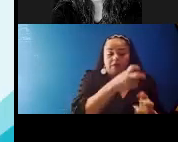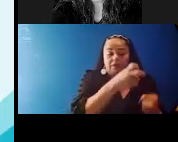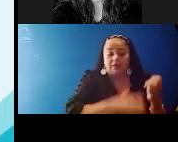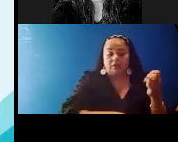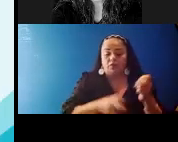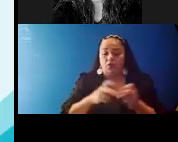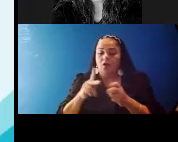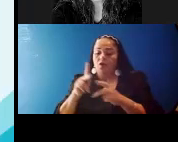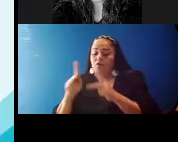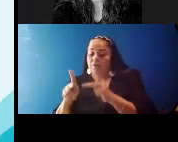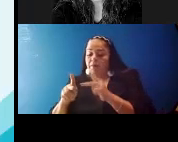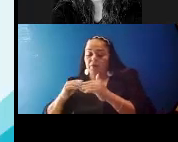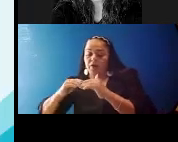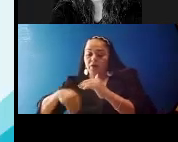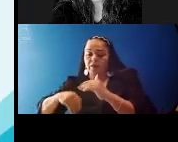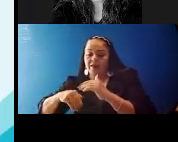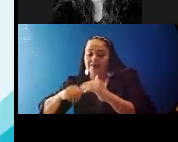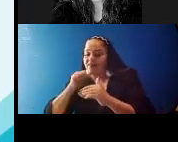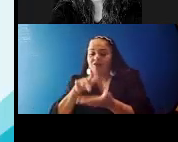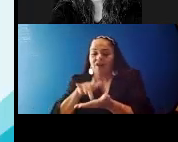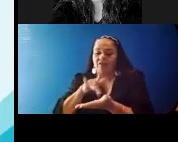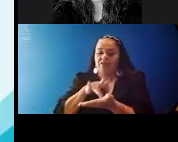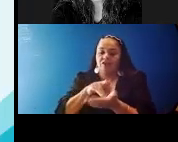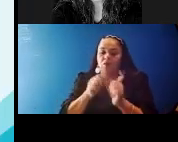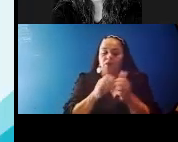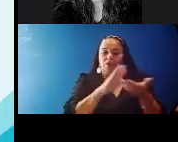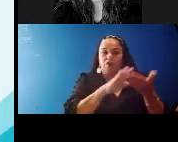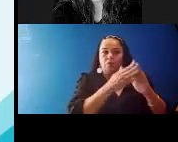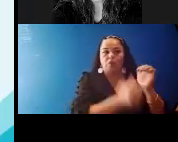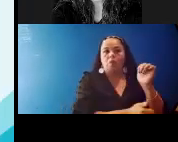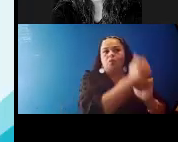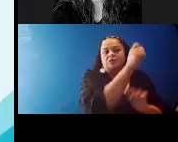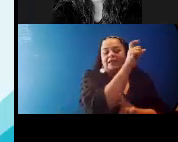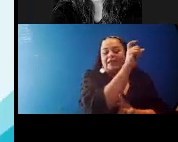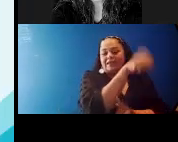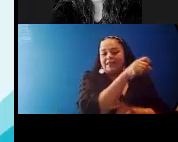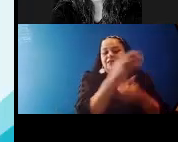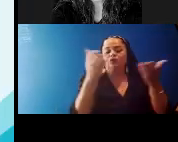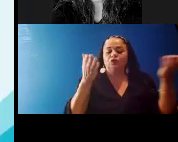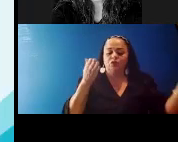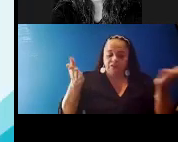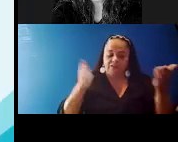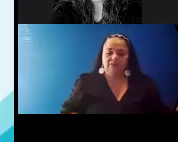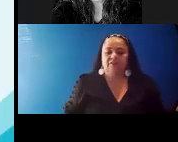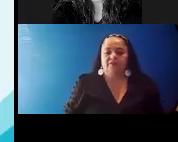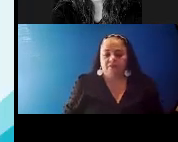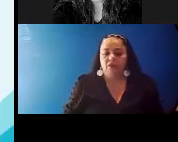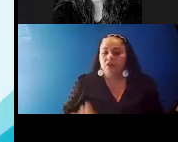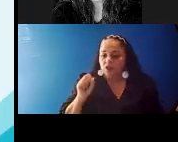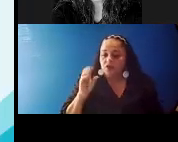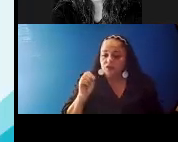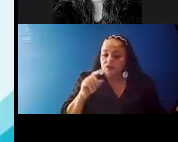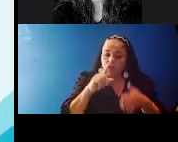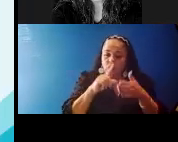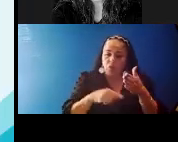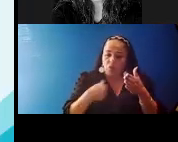appointed officials to share power with each other and the communities most in need of those human service interventions, right? And so what I just walked